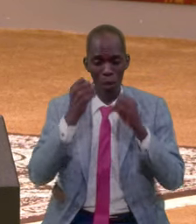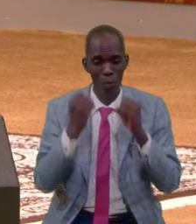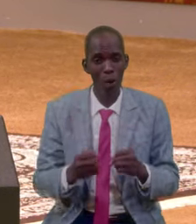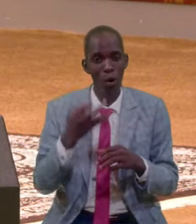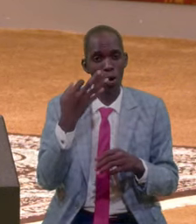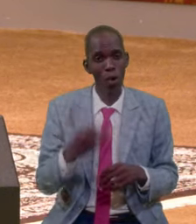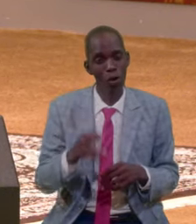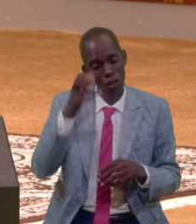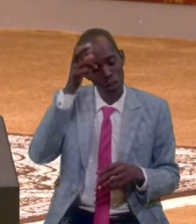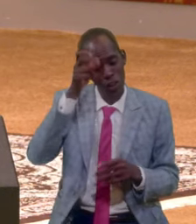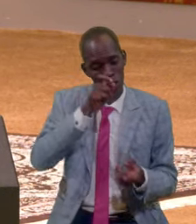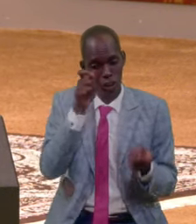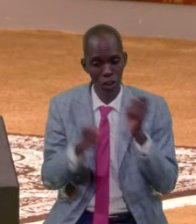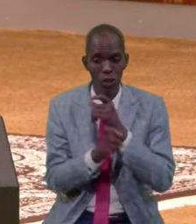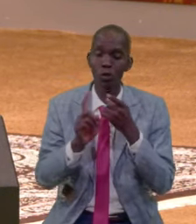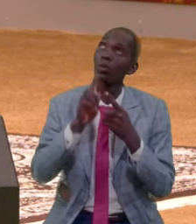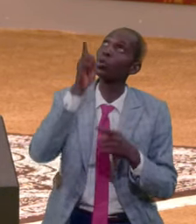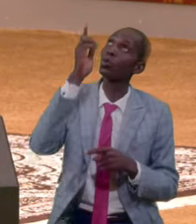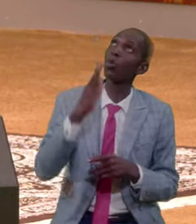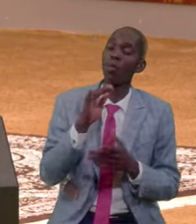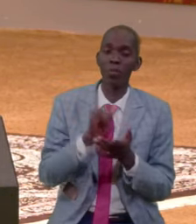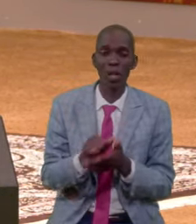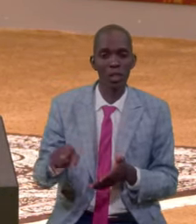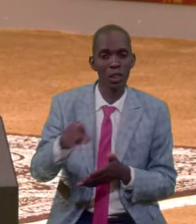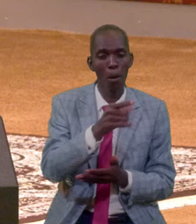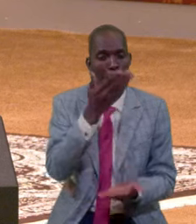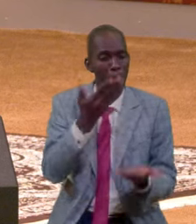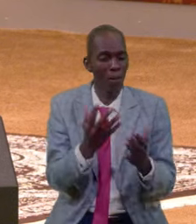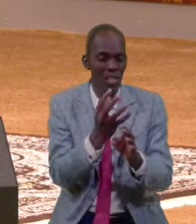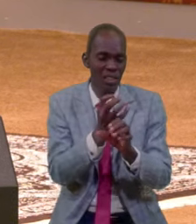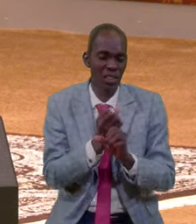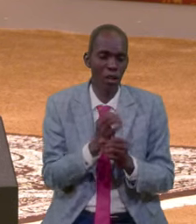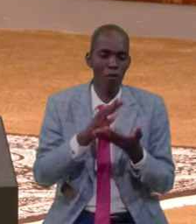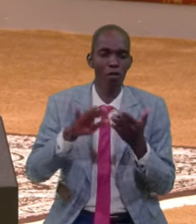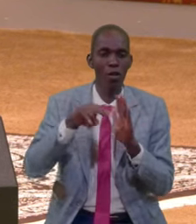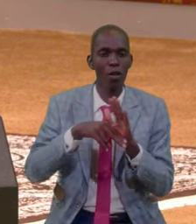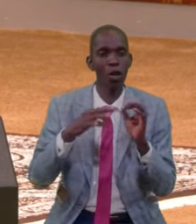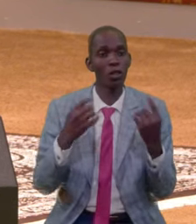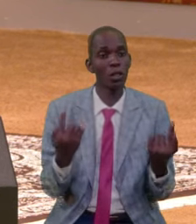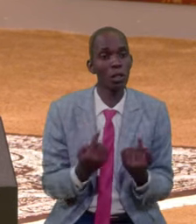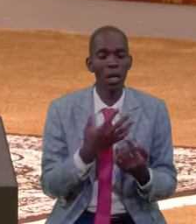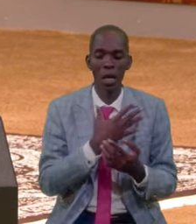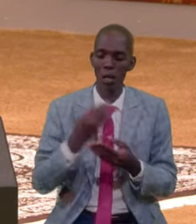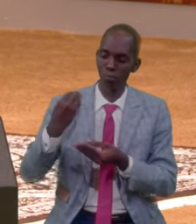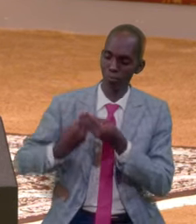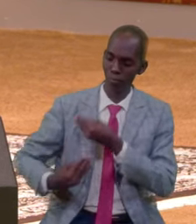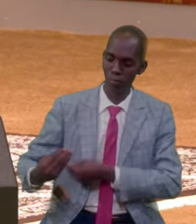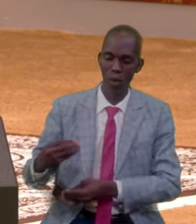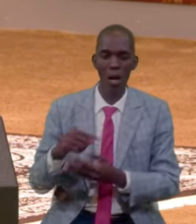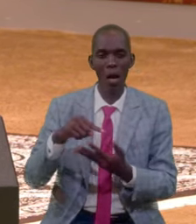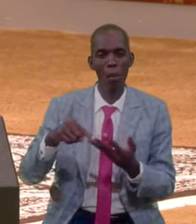God, that they may receive forgiveness of sins, that salvation and inheritance among